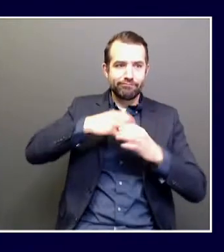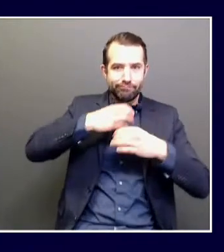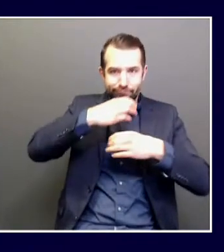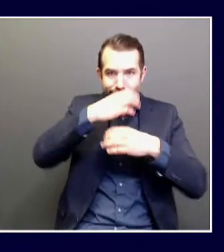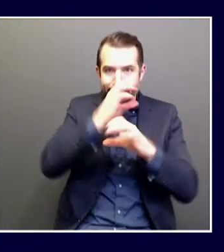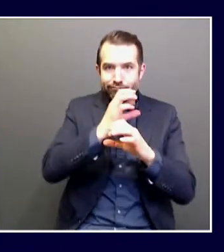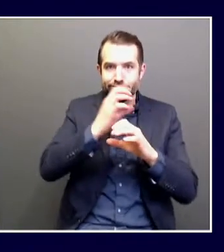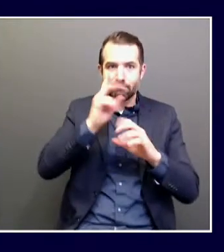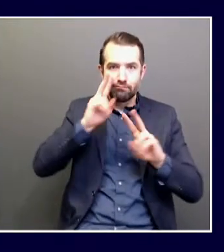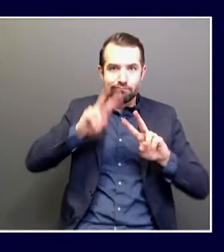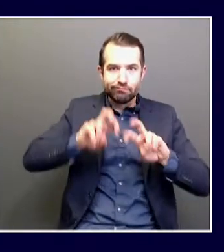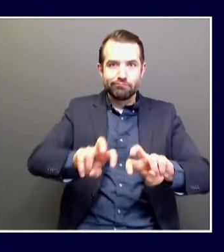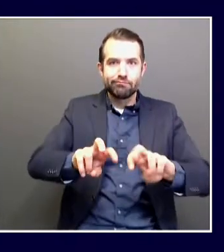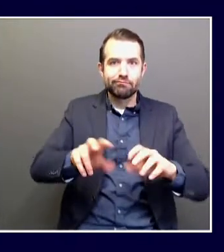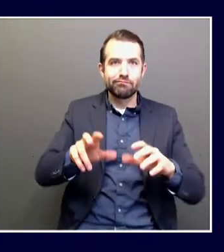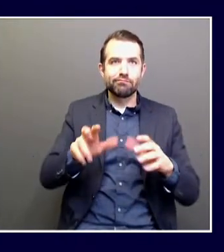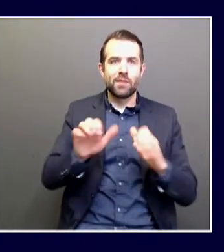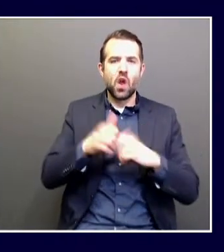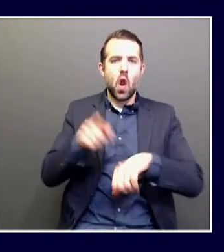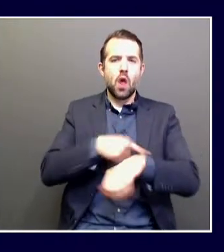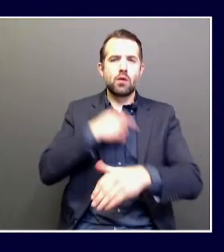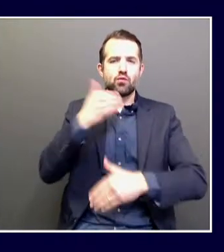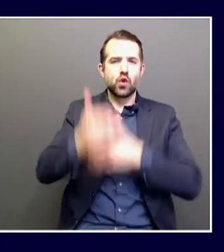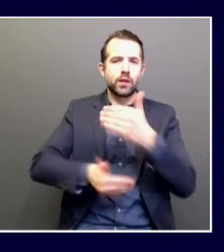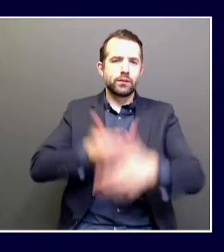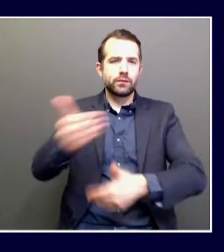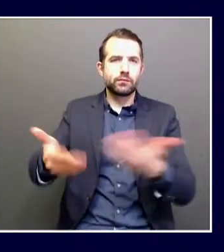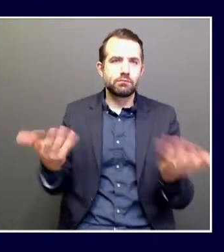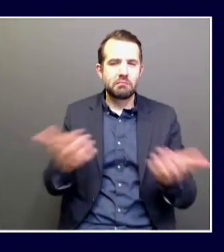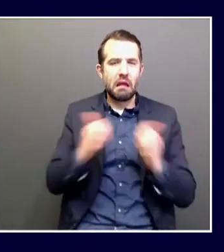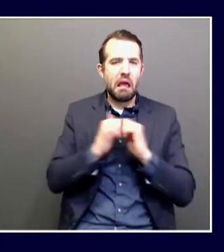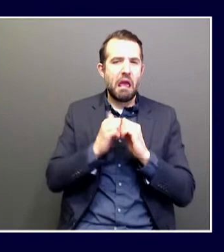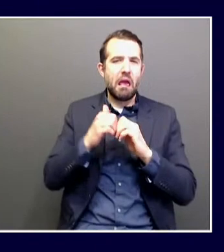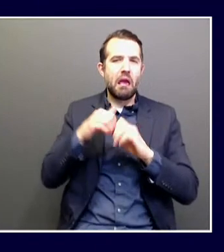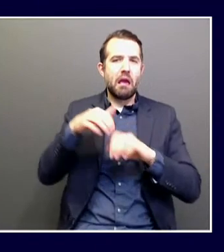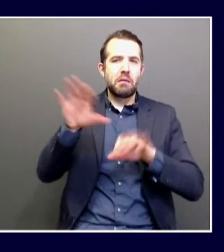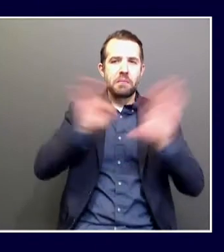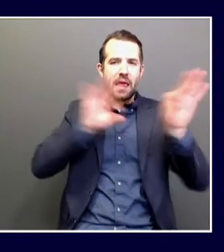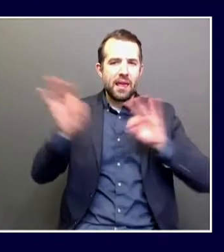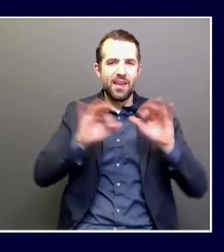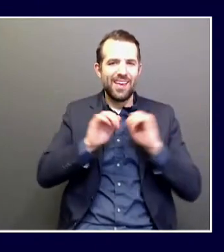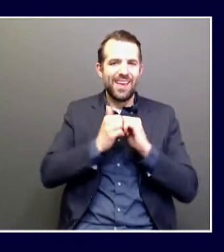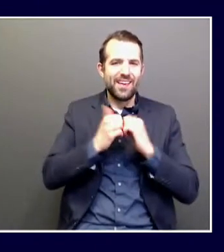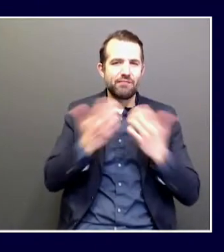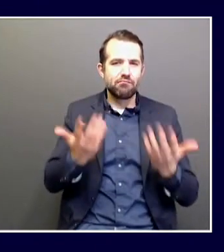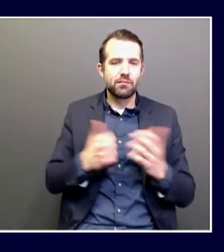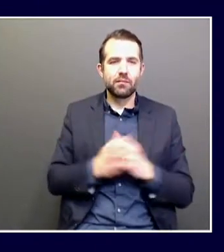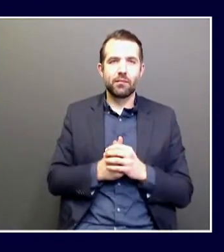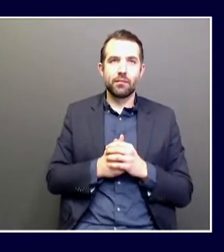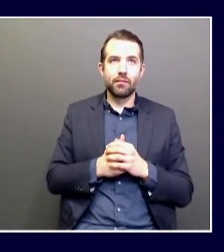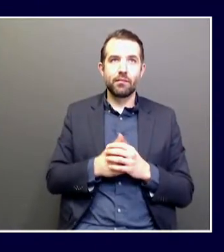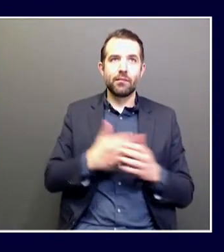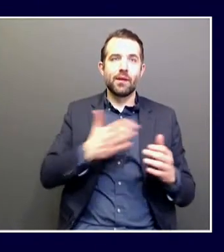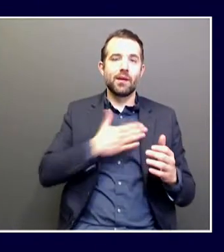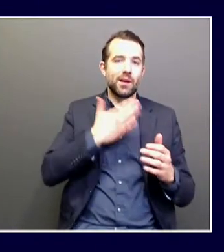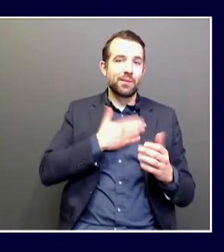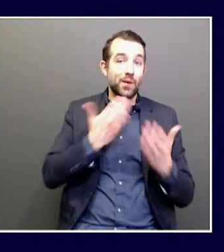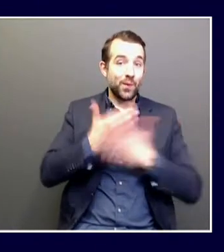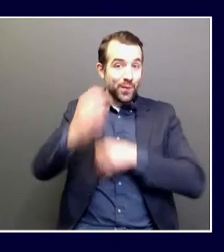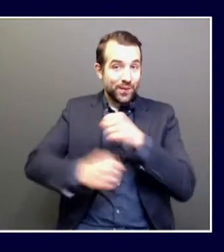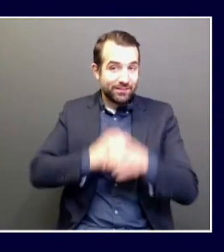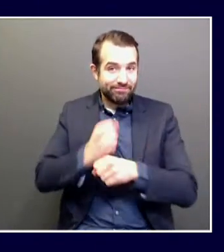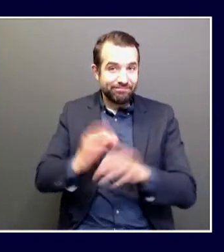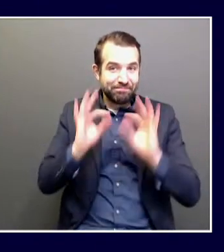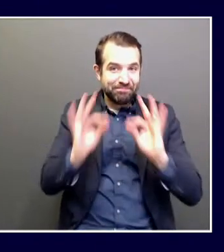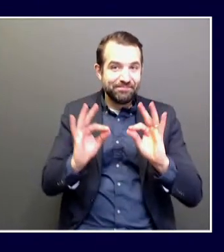Sure. Happy New Year to you, or at least it's a new year. in terms of variants, we work in partnership